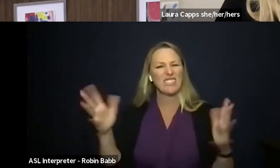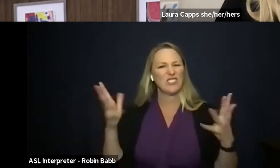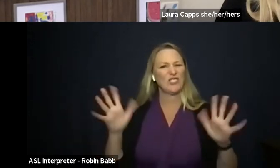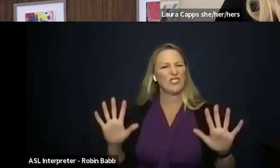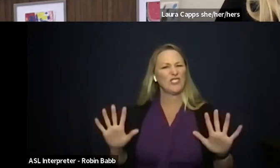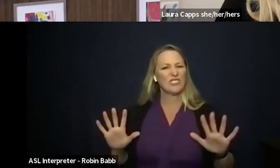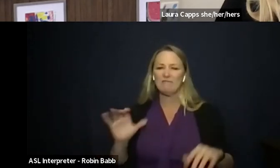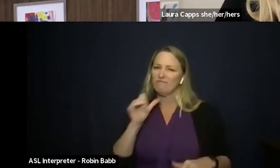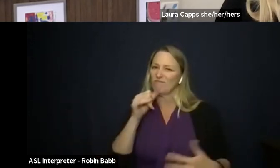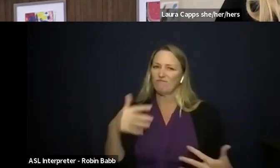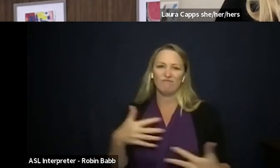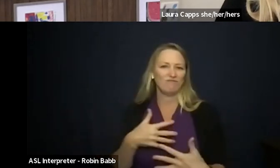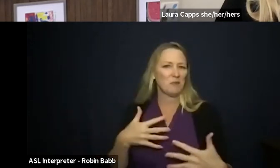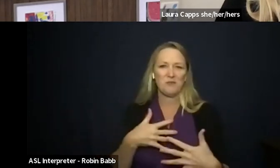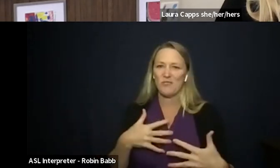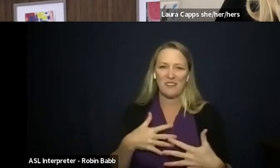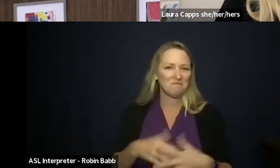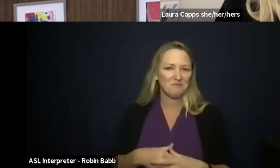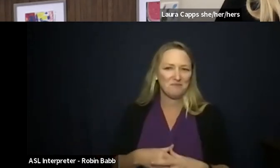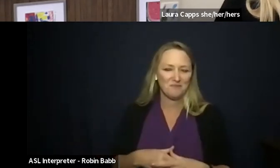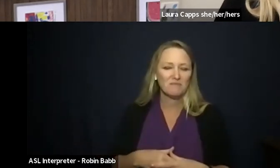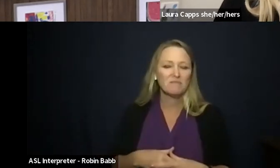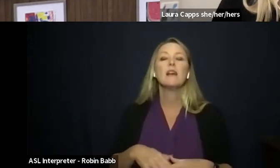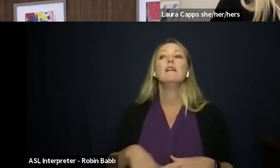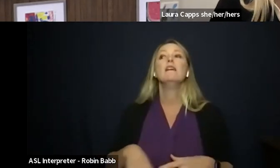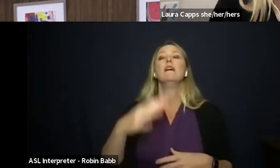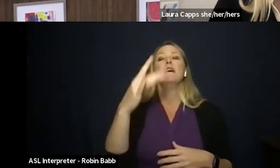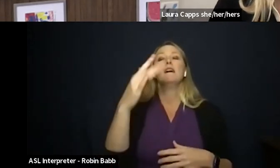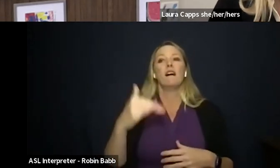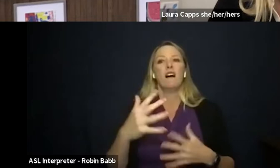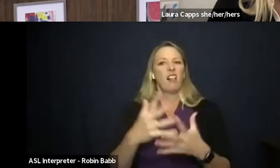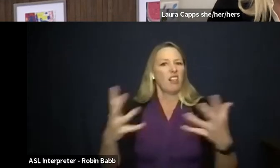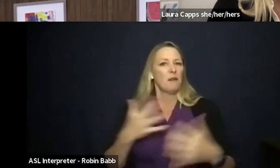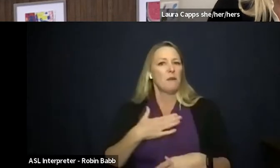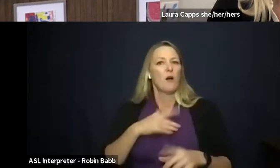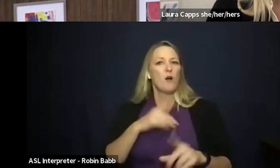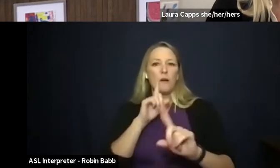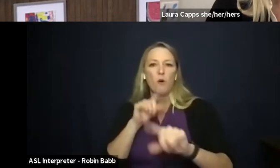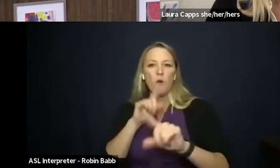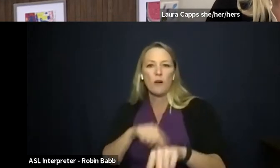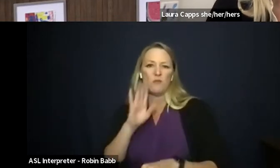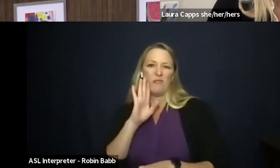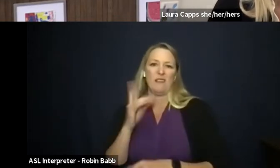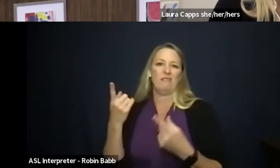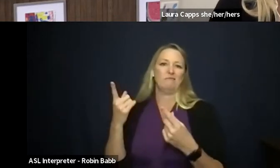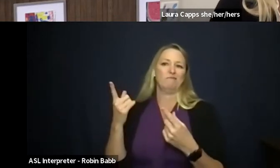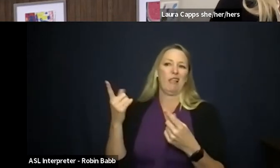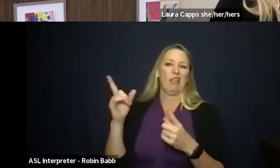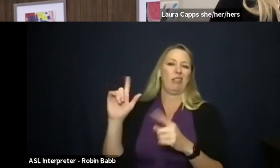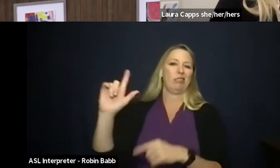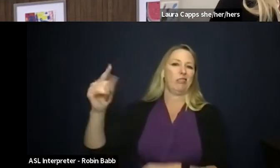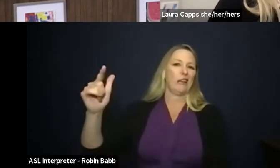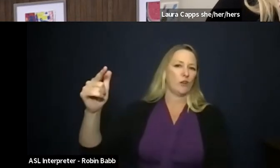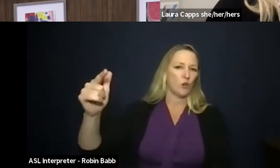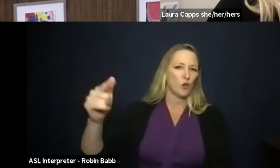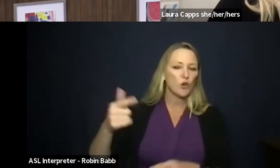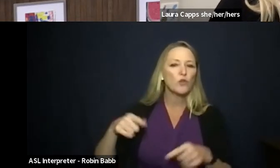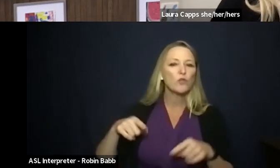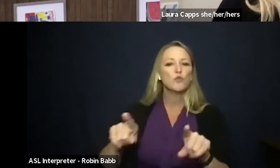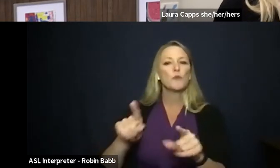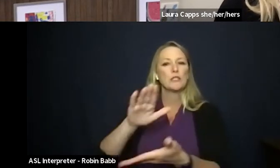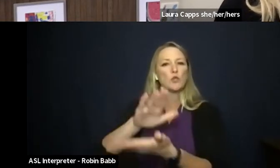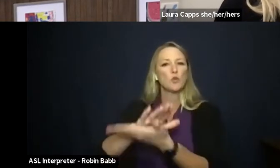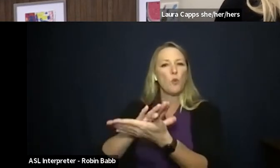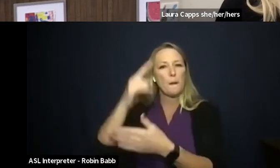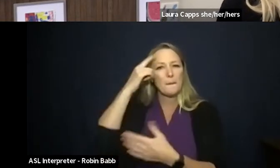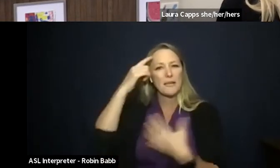of and then um yeah a lot of what i have to report is later on in the meeting during the school mental